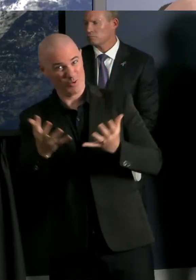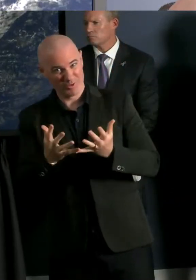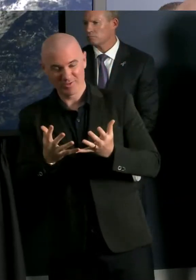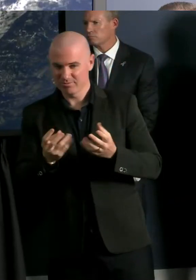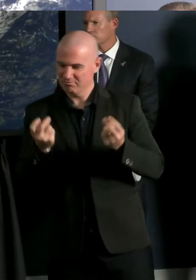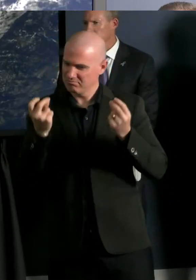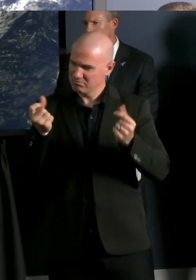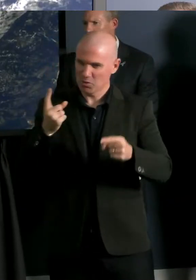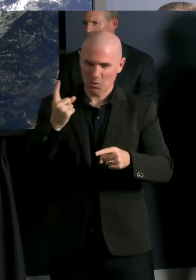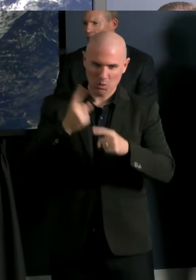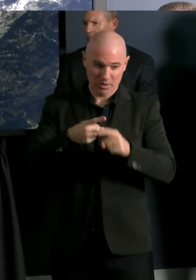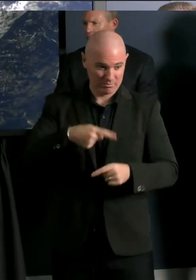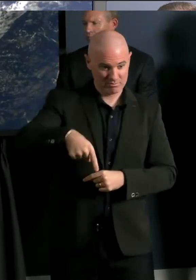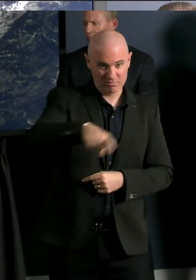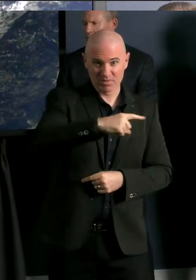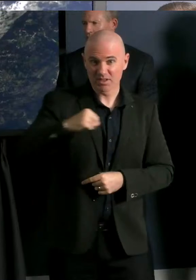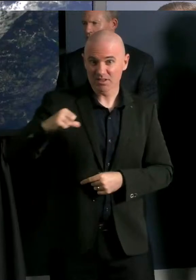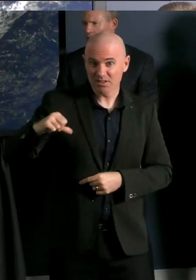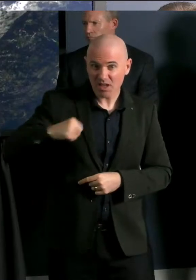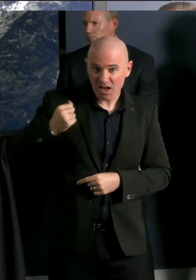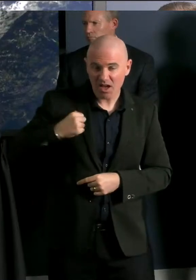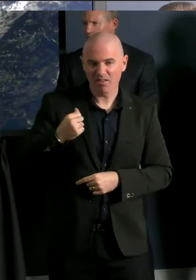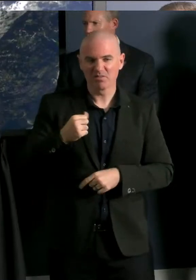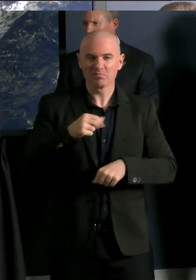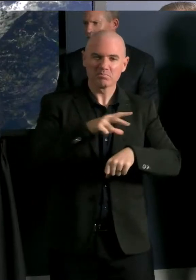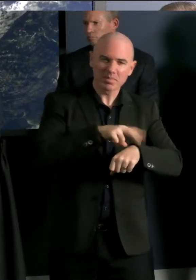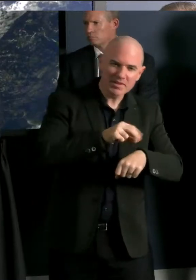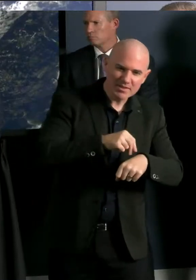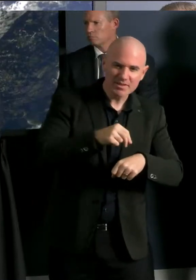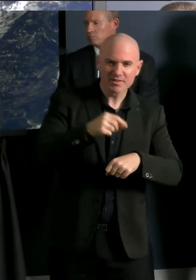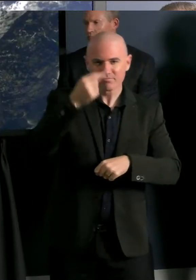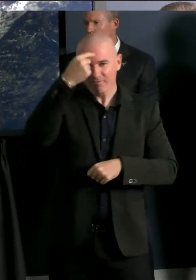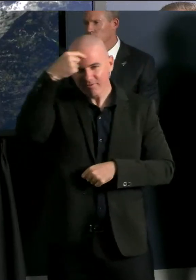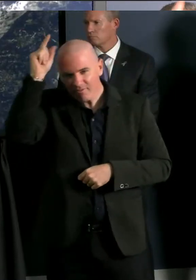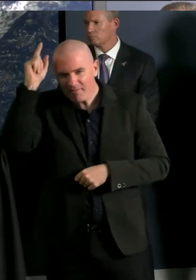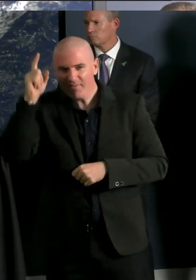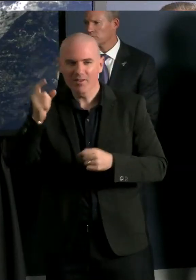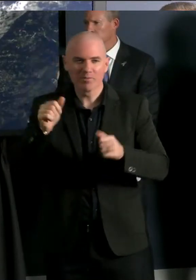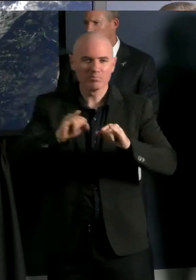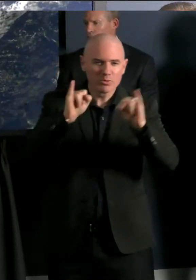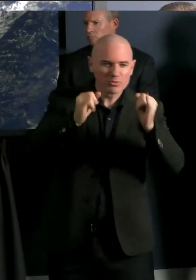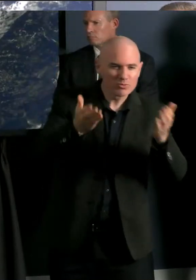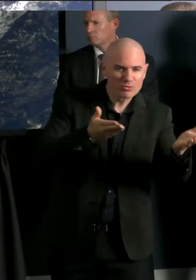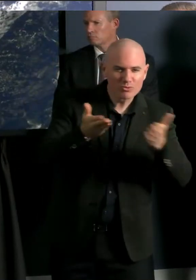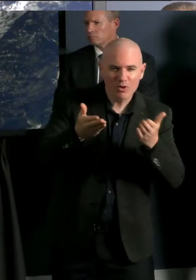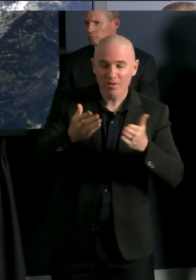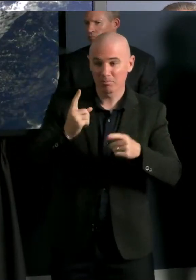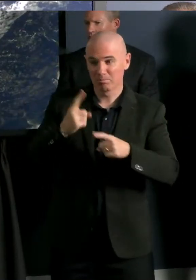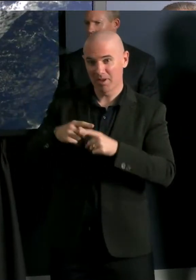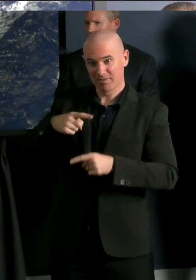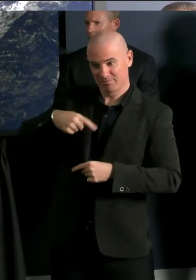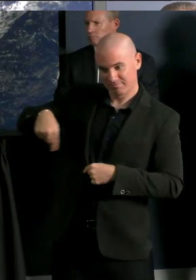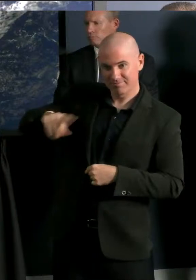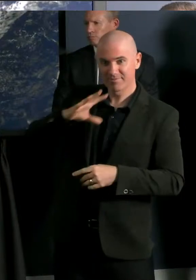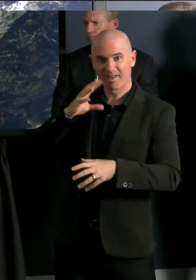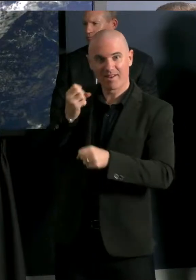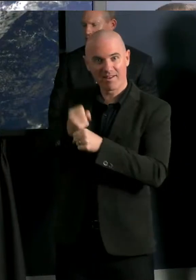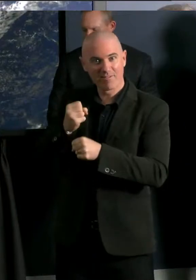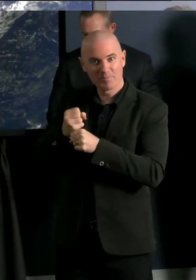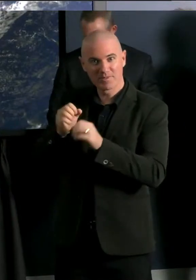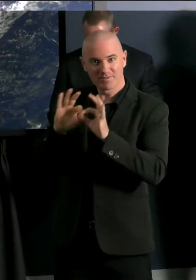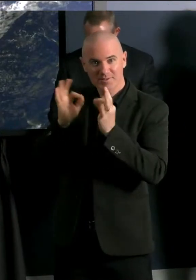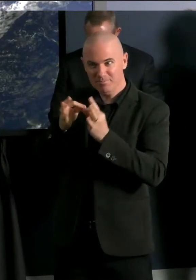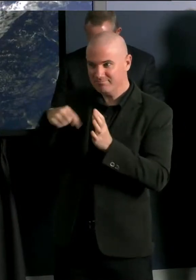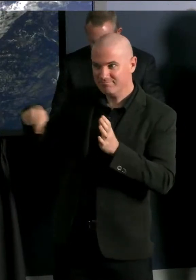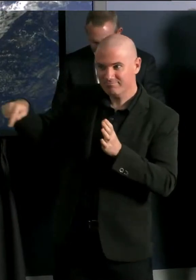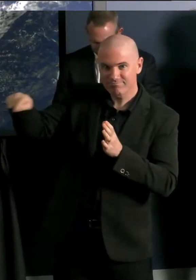first responders, volunteers, emergency service personnel, leadership that contributes to the positive outcomes